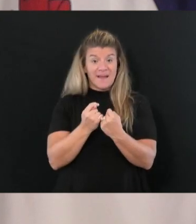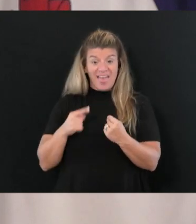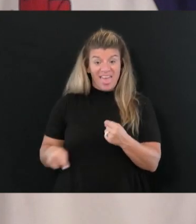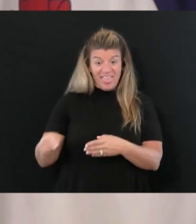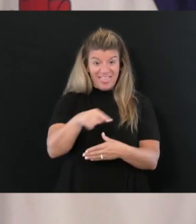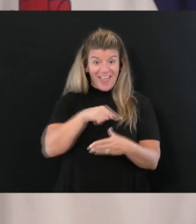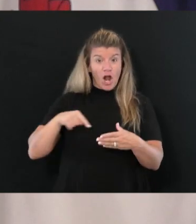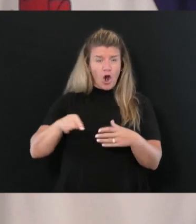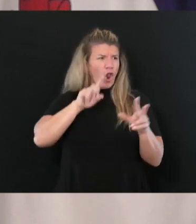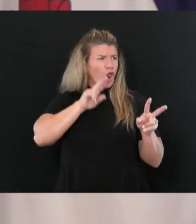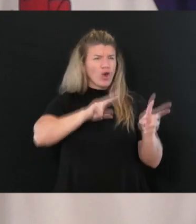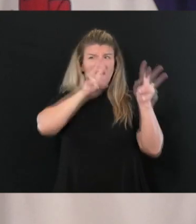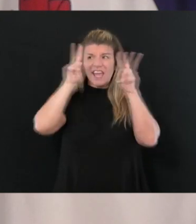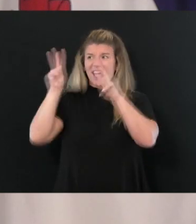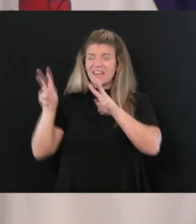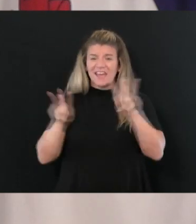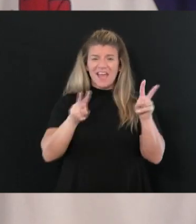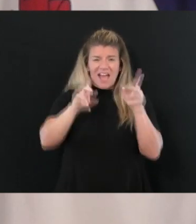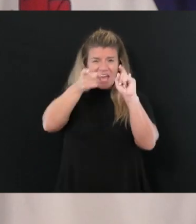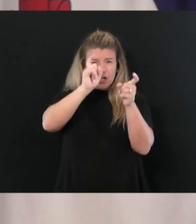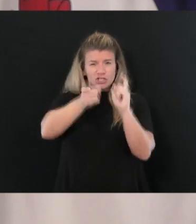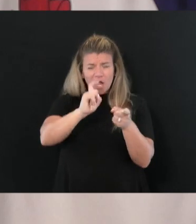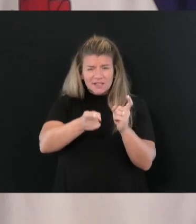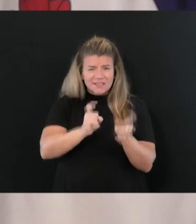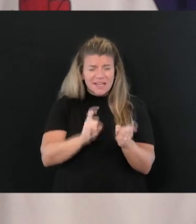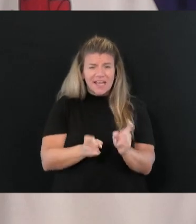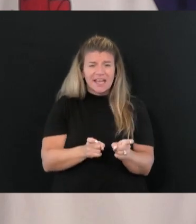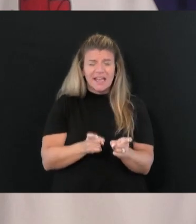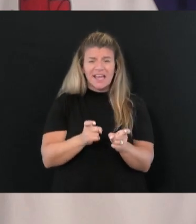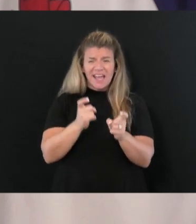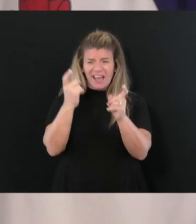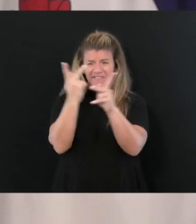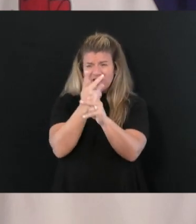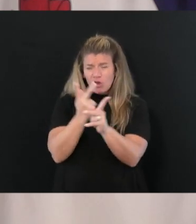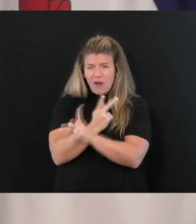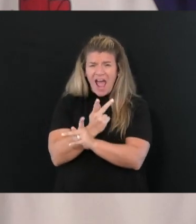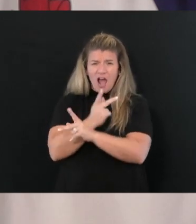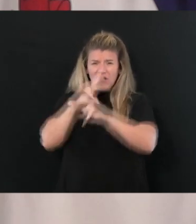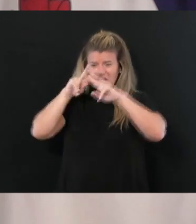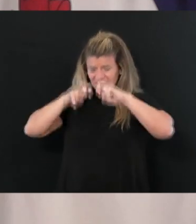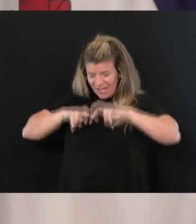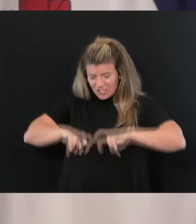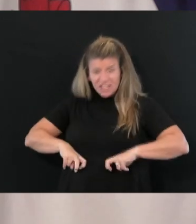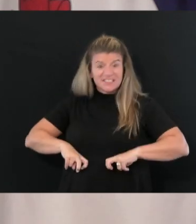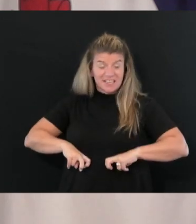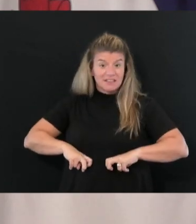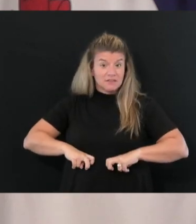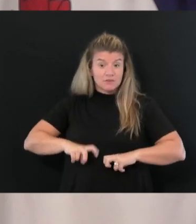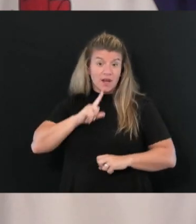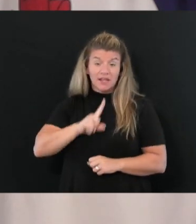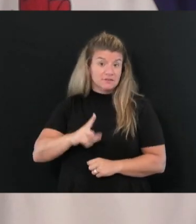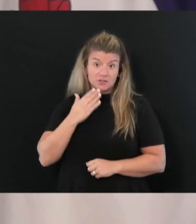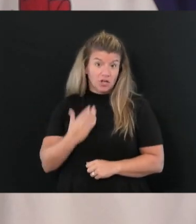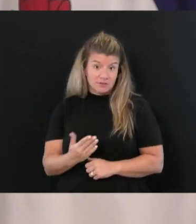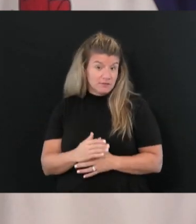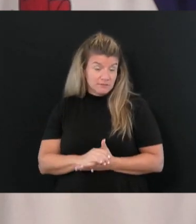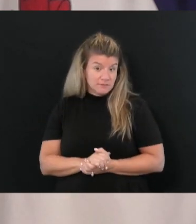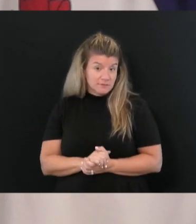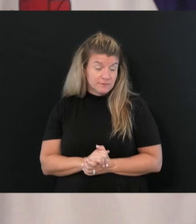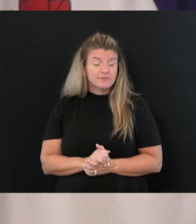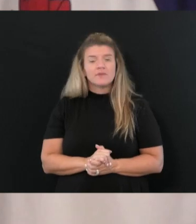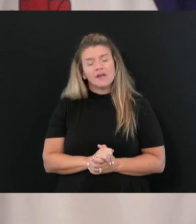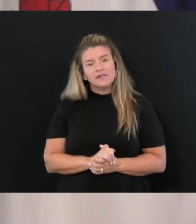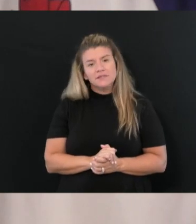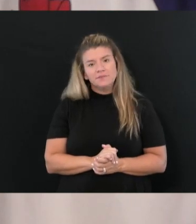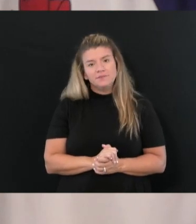looking at and adjusting and digesting as they go. Now, if you'll think about